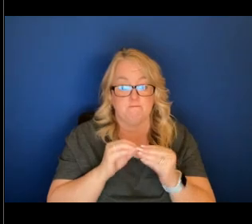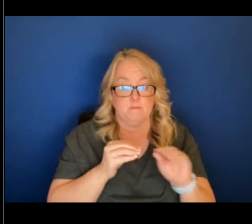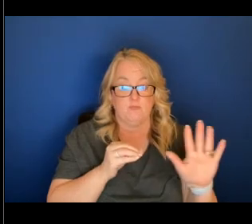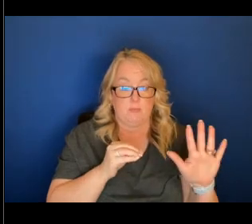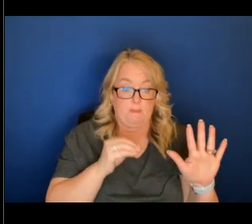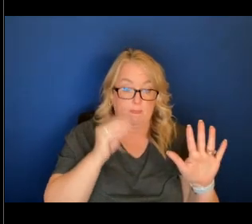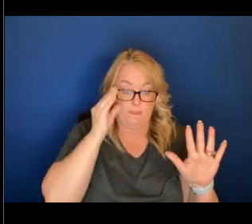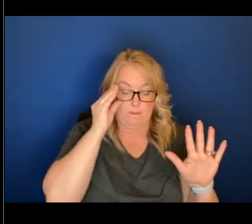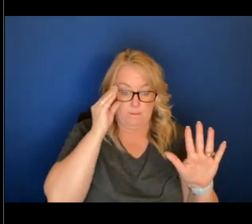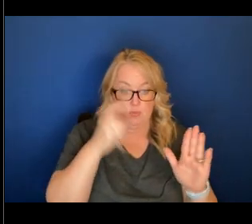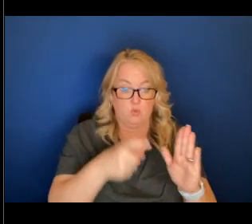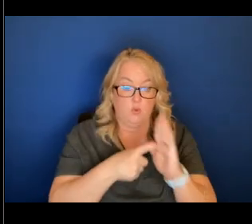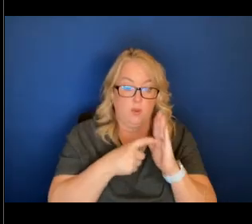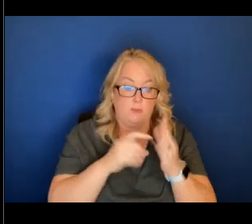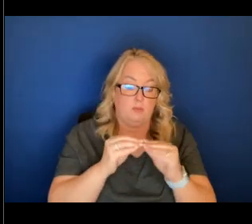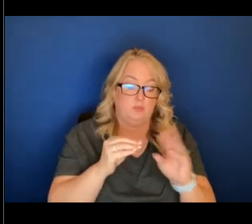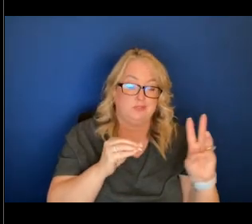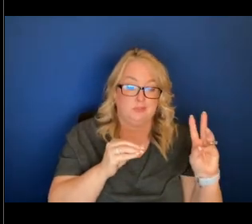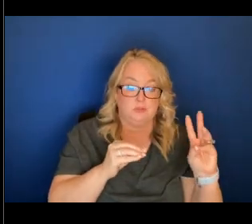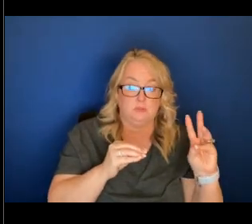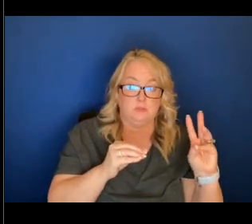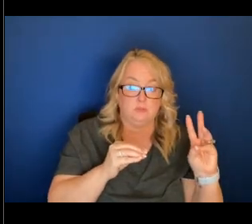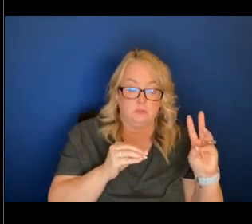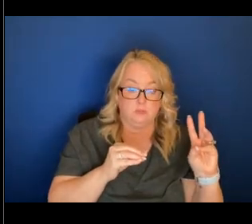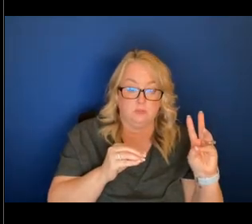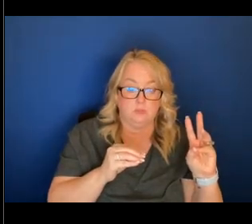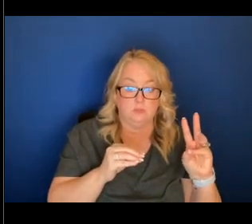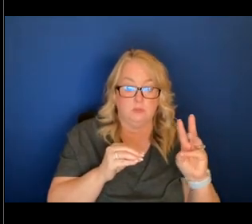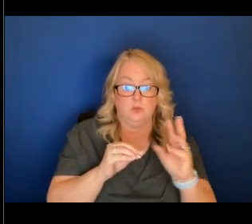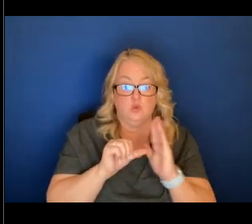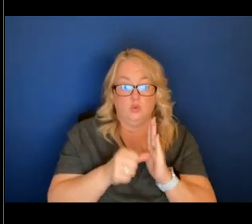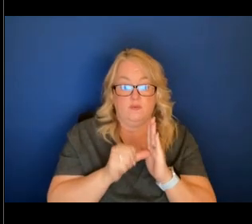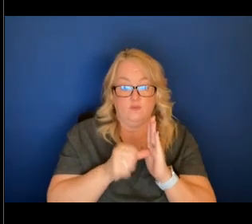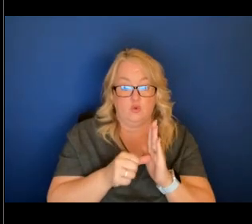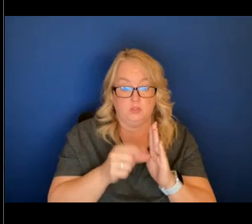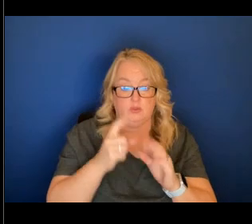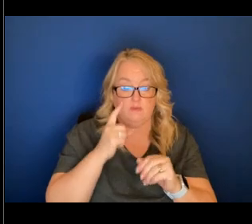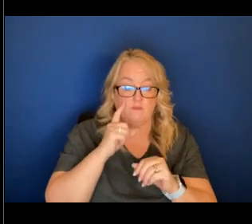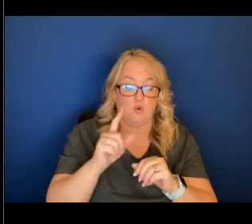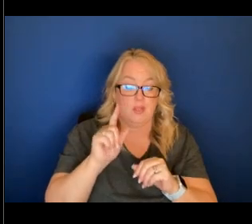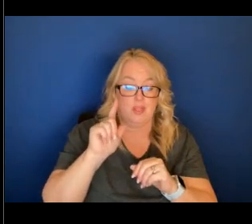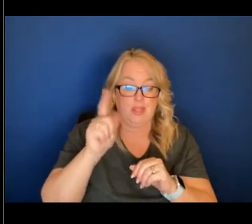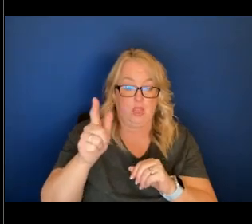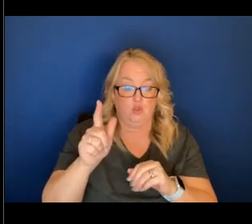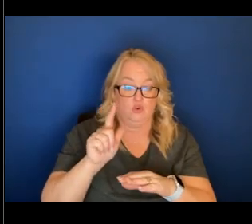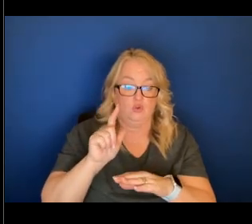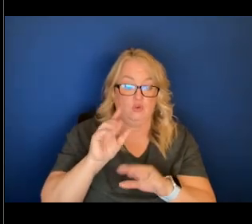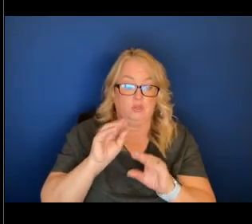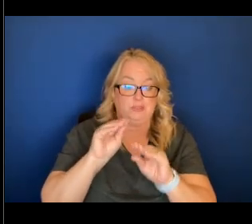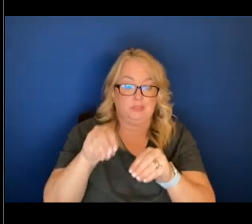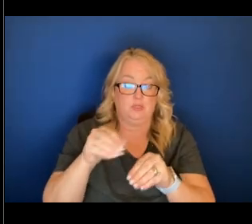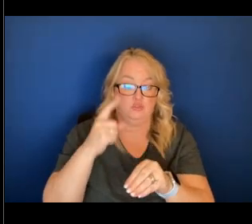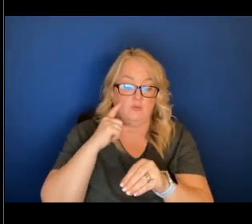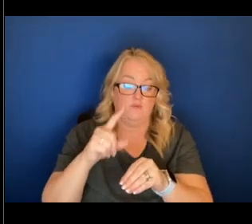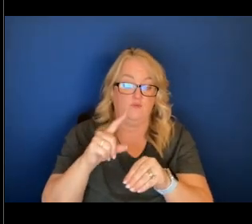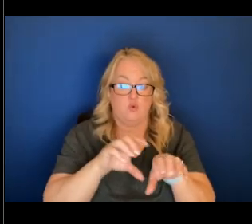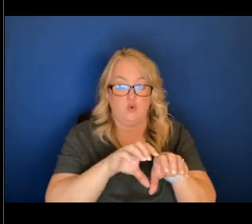Topic 5, Requirement 6, reinforcing for the later installation of grab